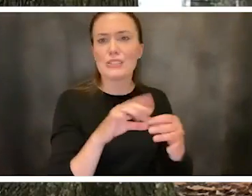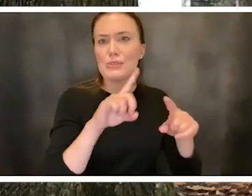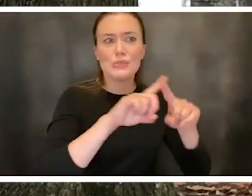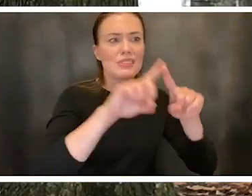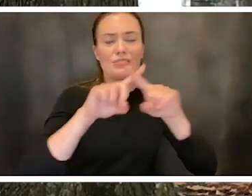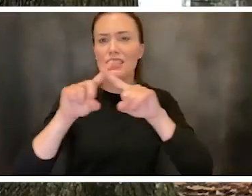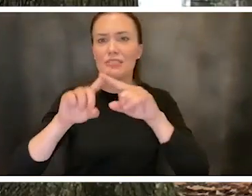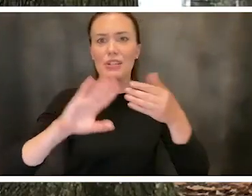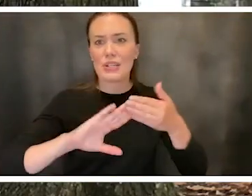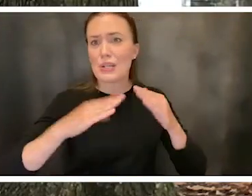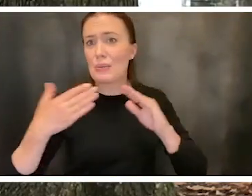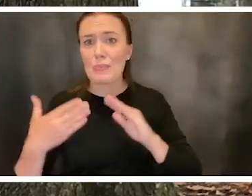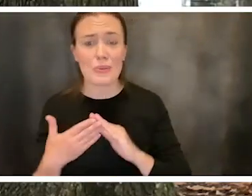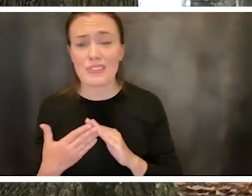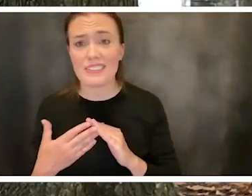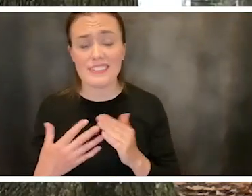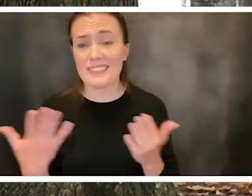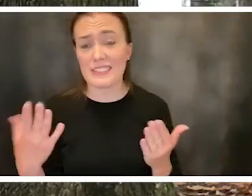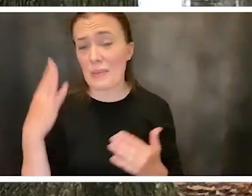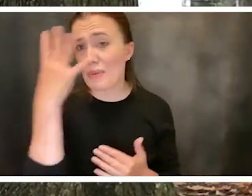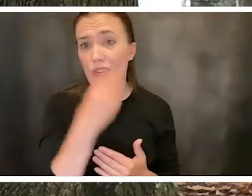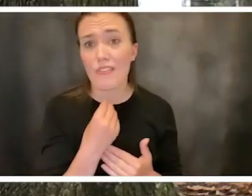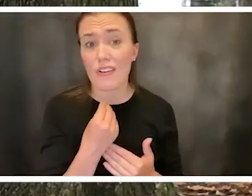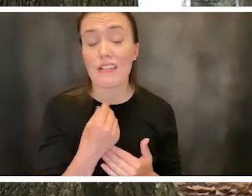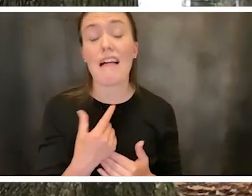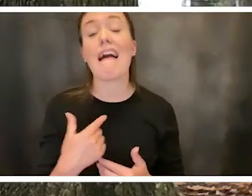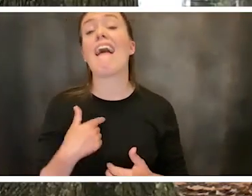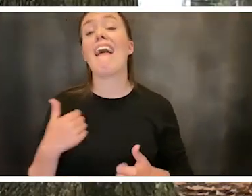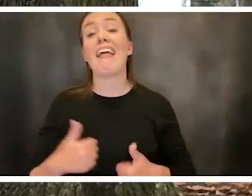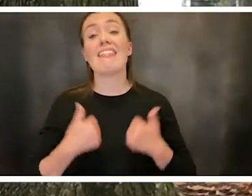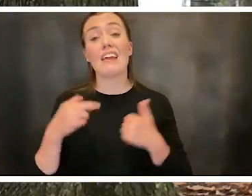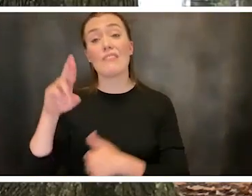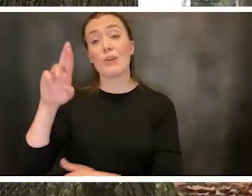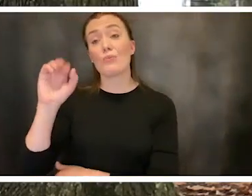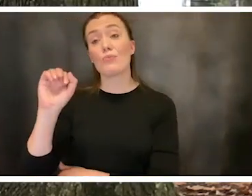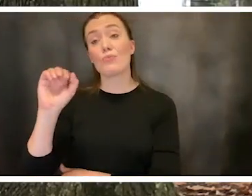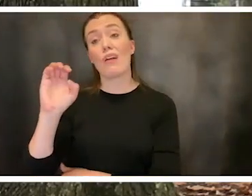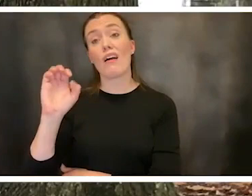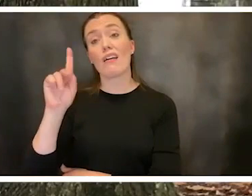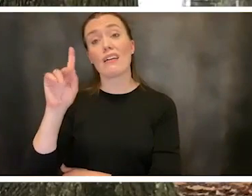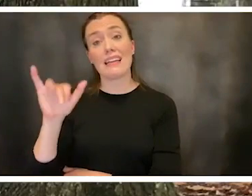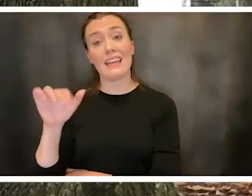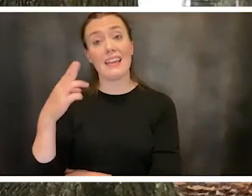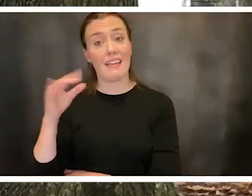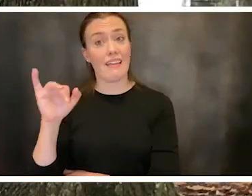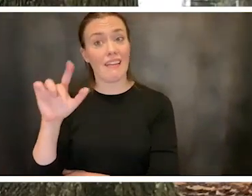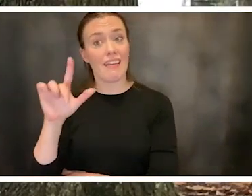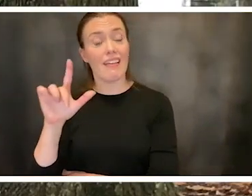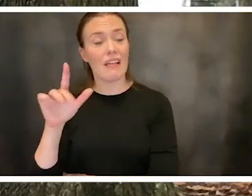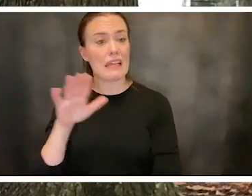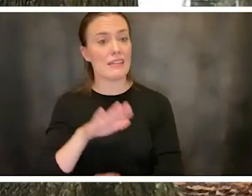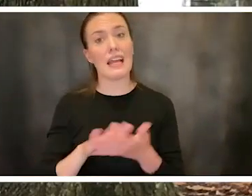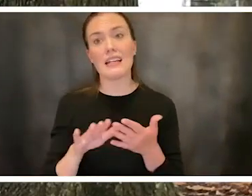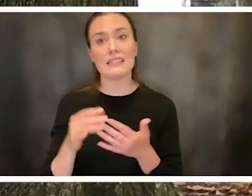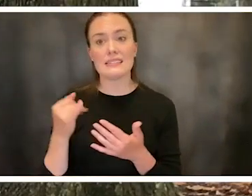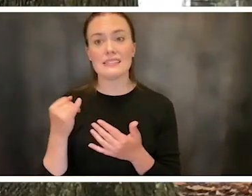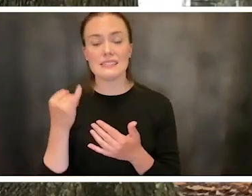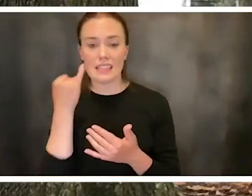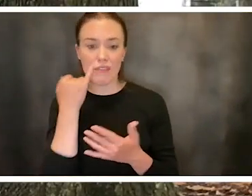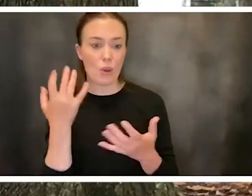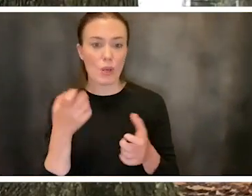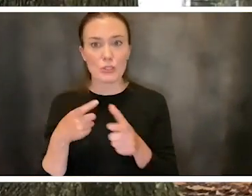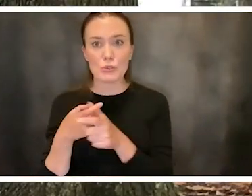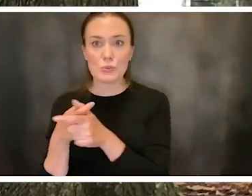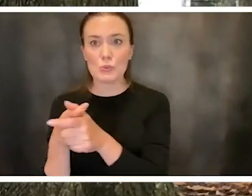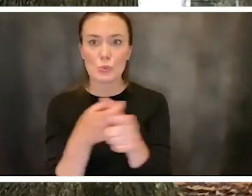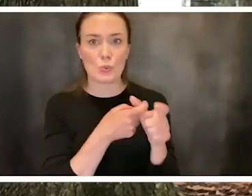up the Delaware. I live in Rocky Hill, which is about 5 miles up. It's a really nice run when I'm not COVID 10 fat to